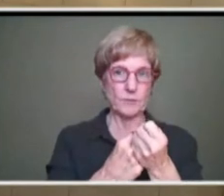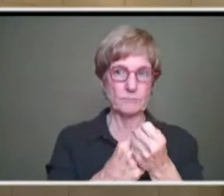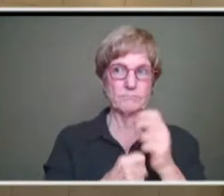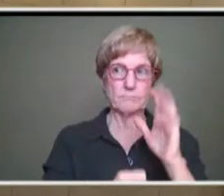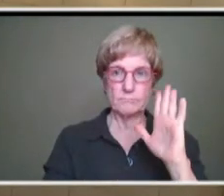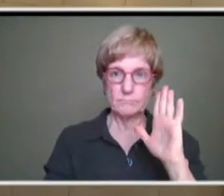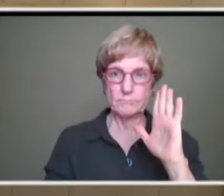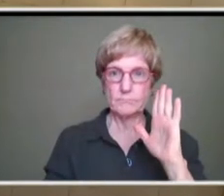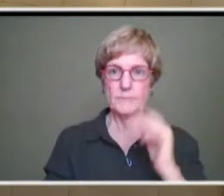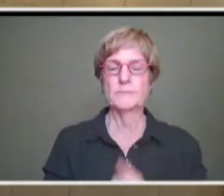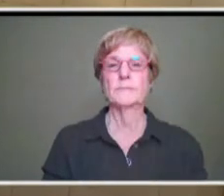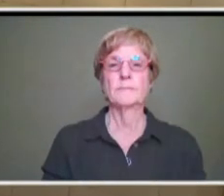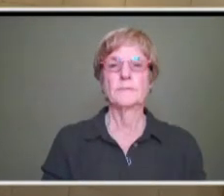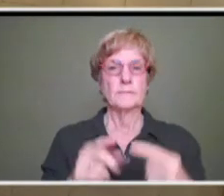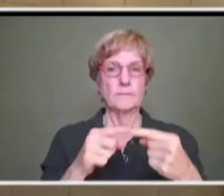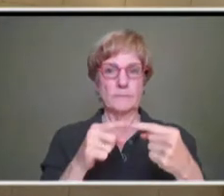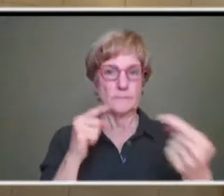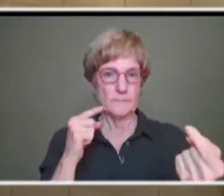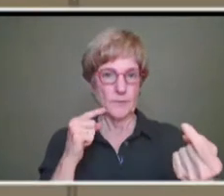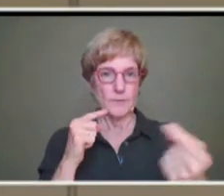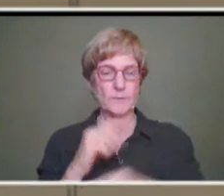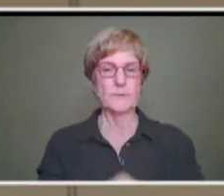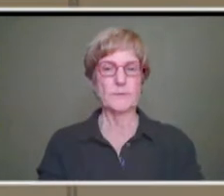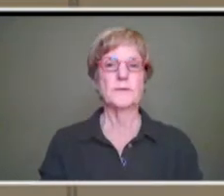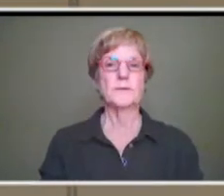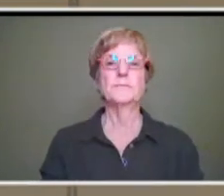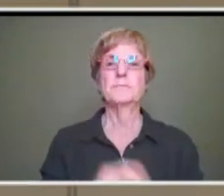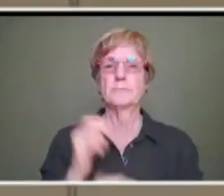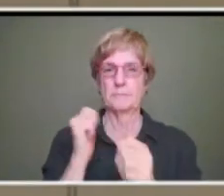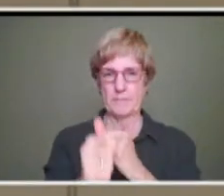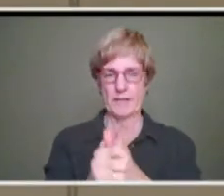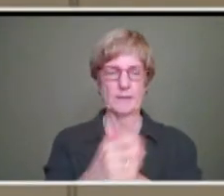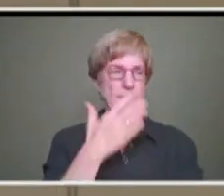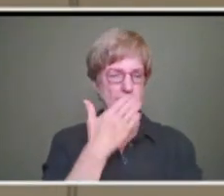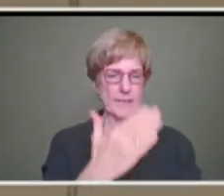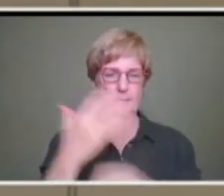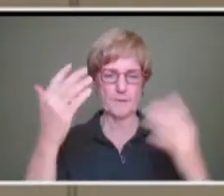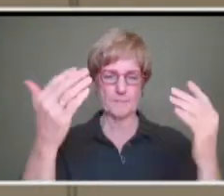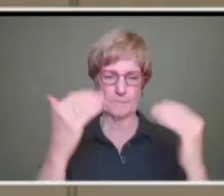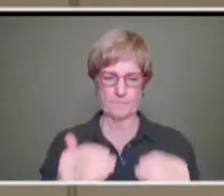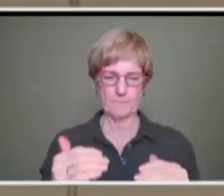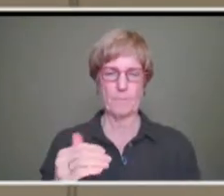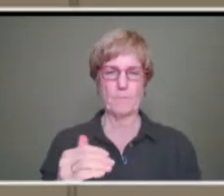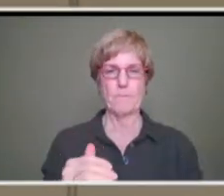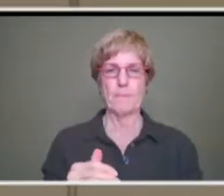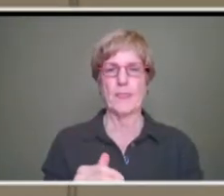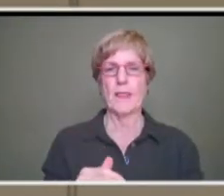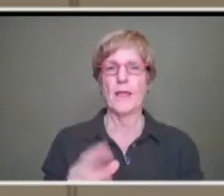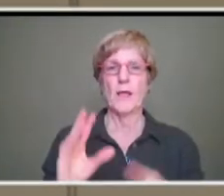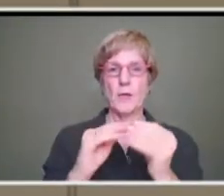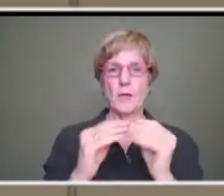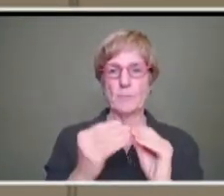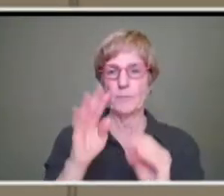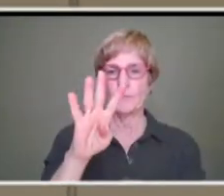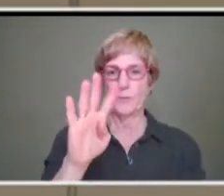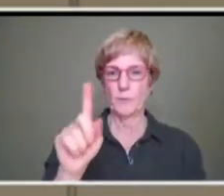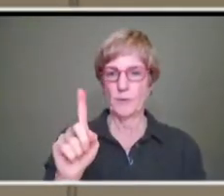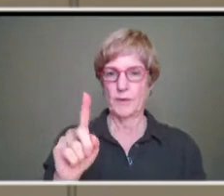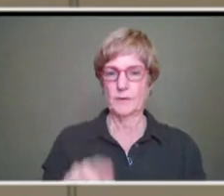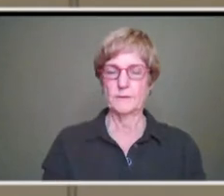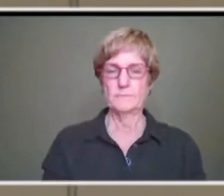hand any opposed that motion passes thank you remove or move to item 41